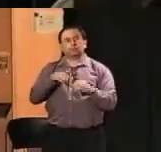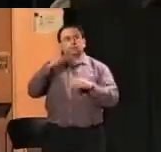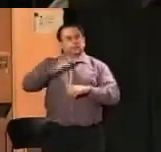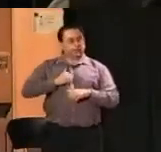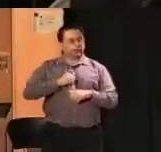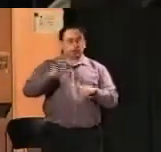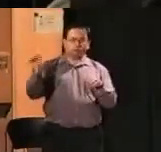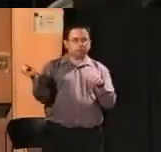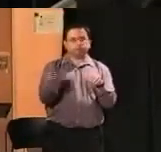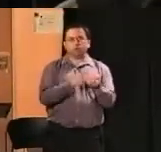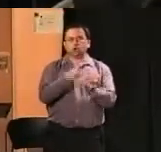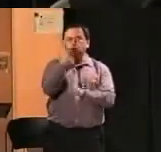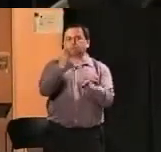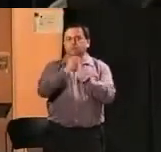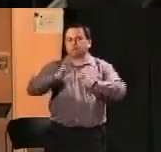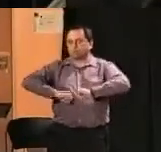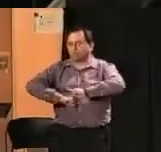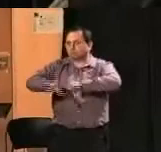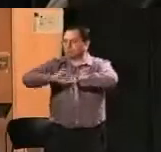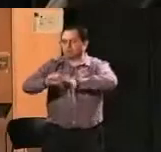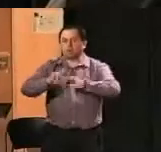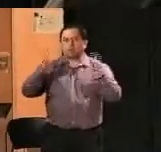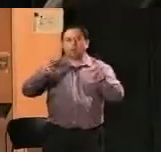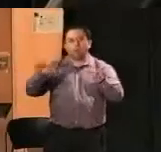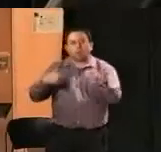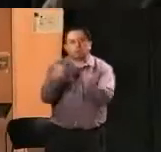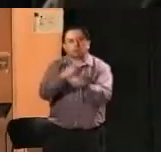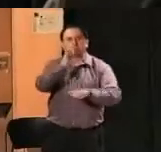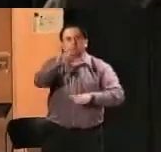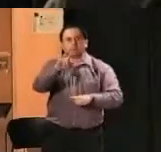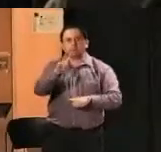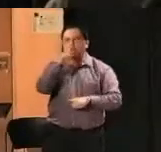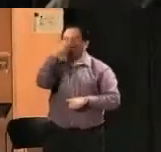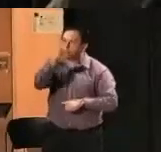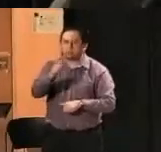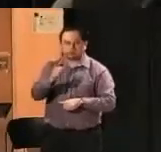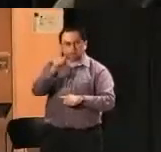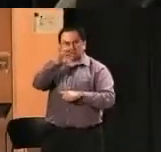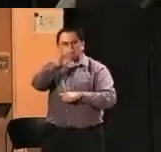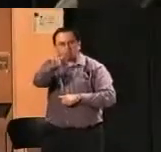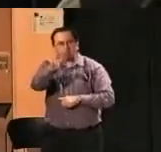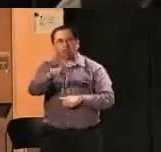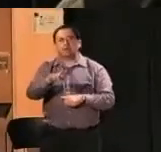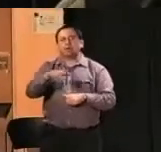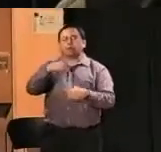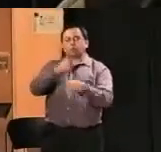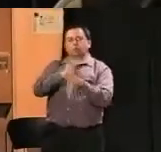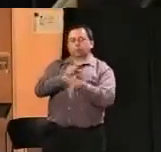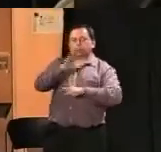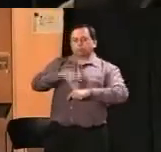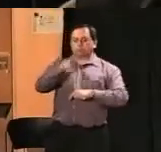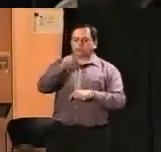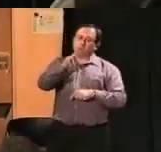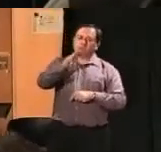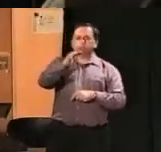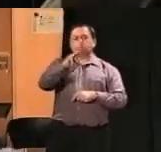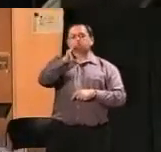public release on video was Pursuit of ASL, Interesting Facts Using Classifiers, produced by Dr. Marty Taylor,